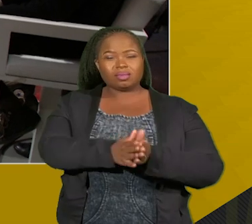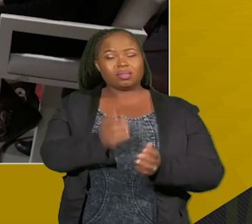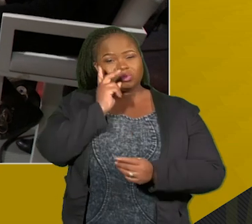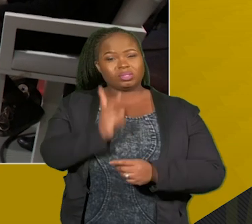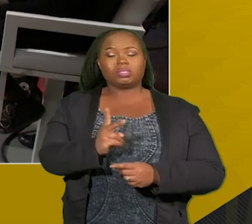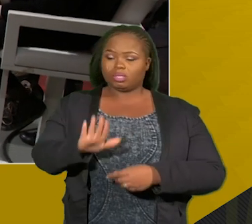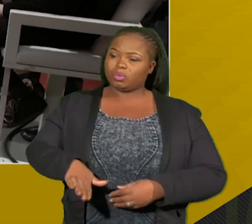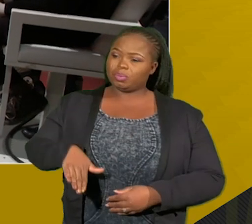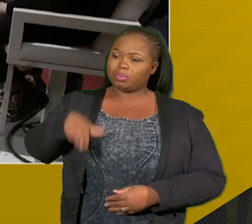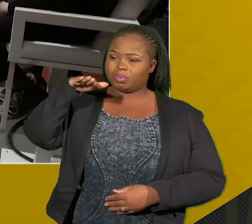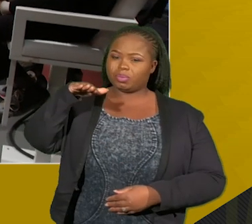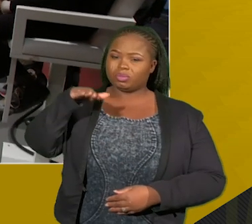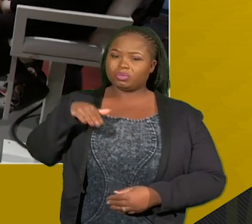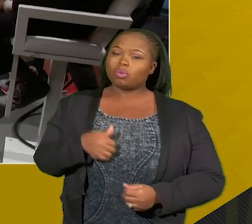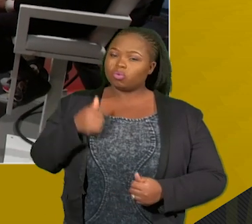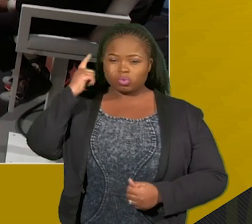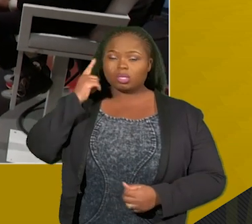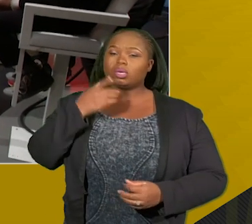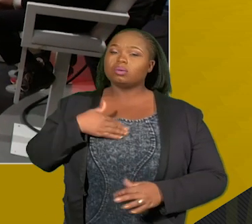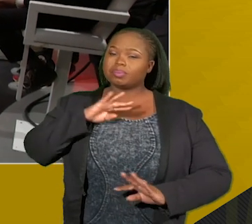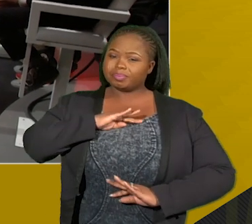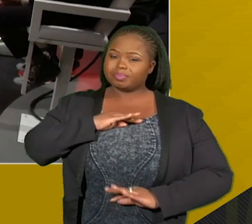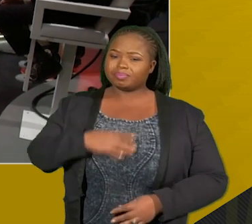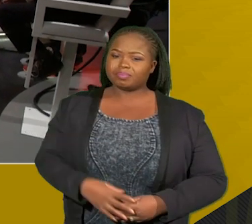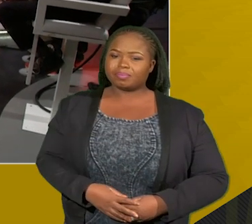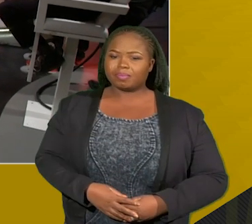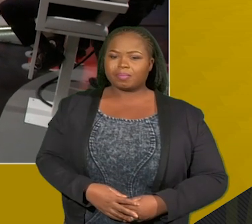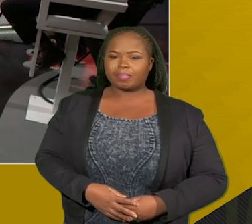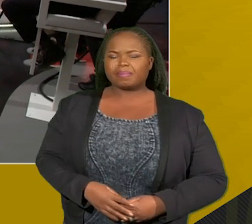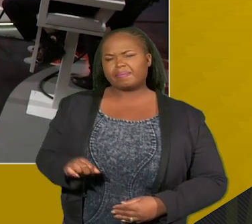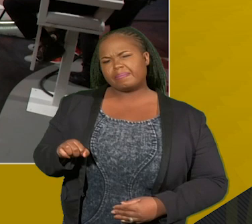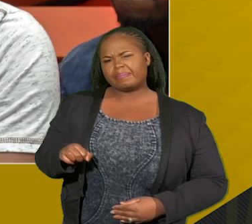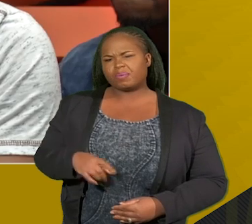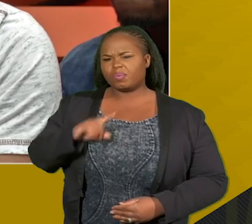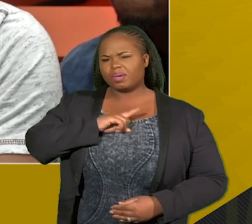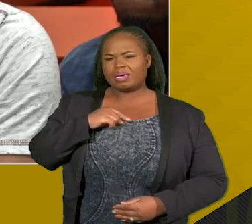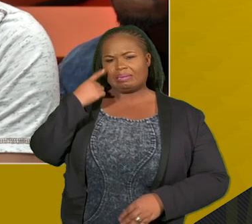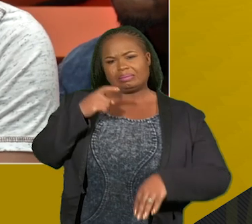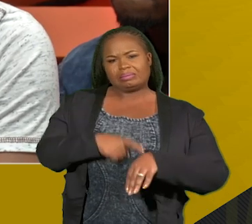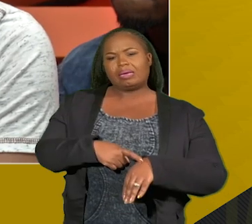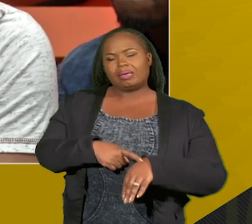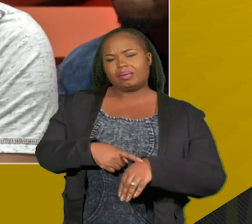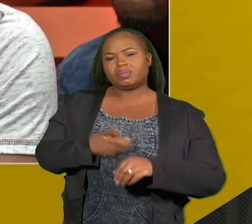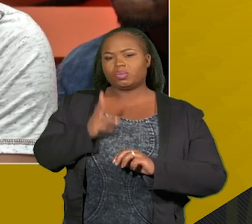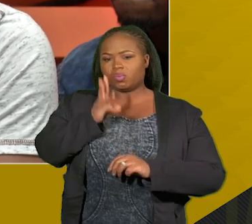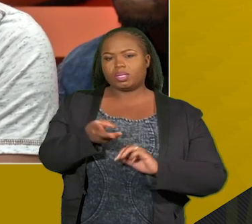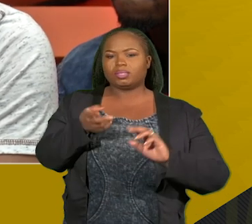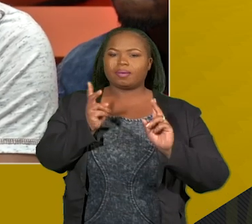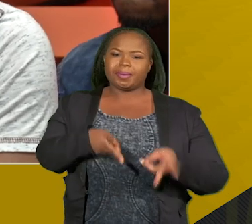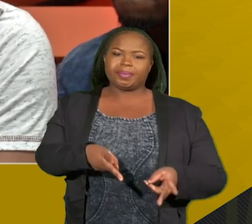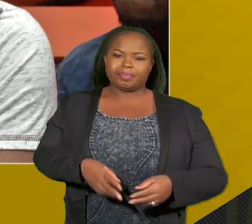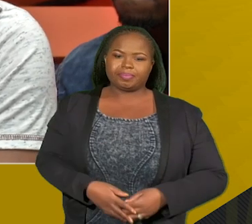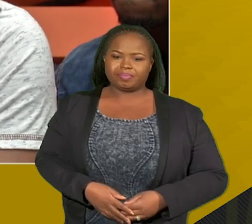in. Was it enough to correct it? Not really enough, Jay, because next time it's like better like in Bola, Jay.